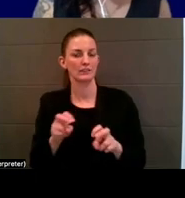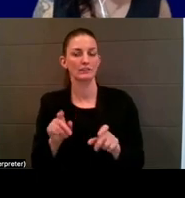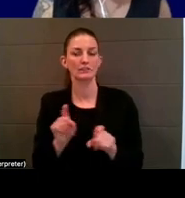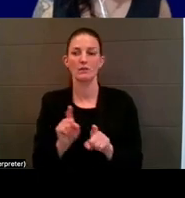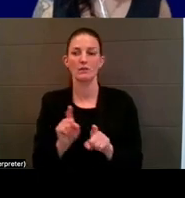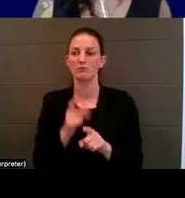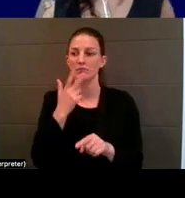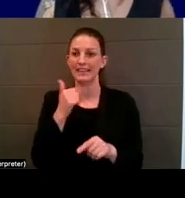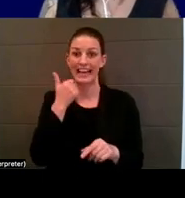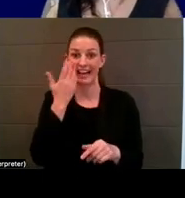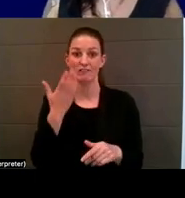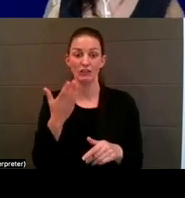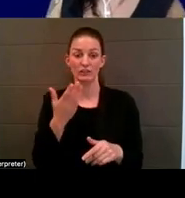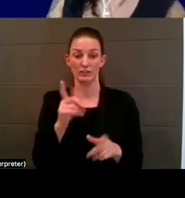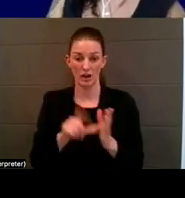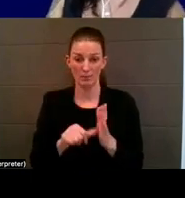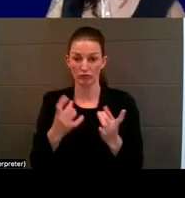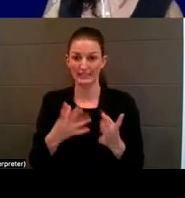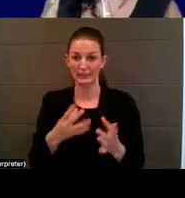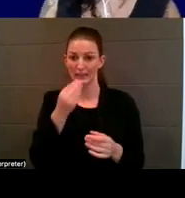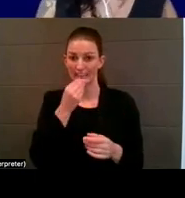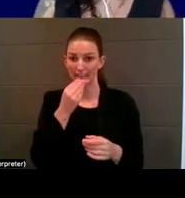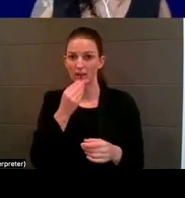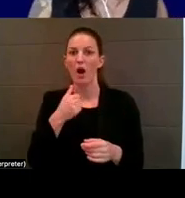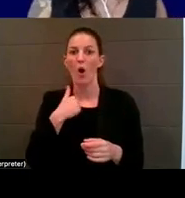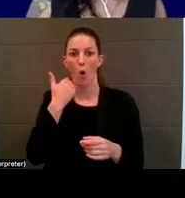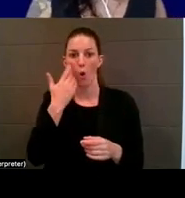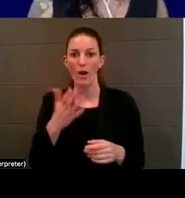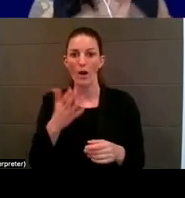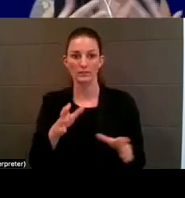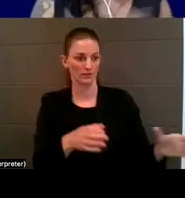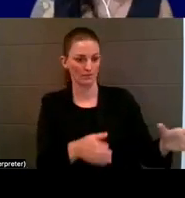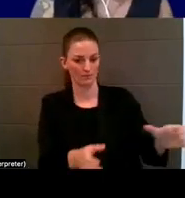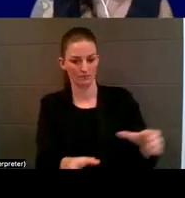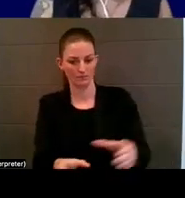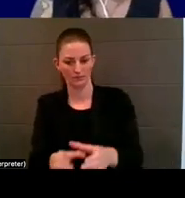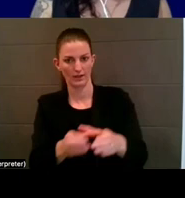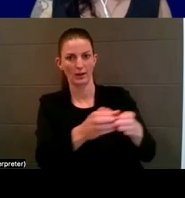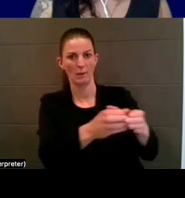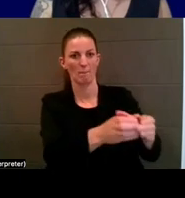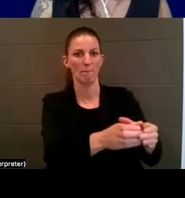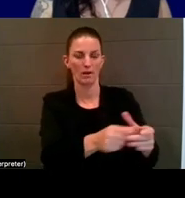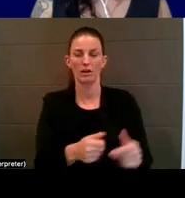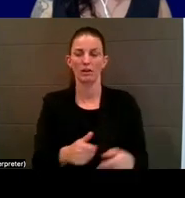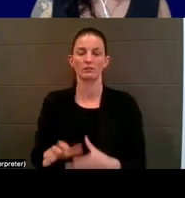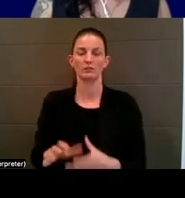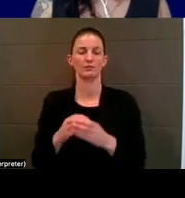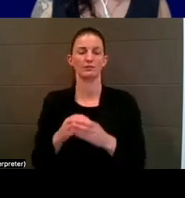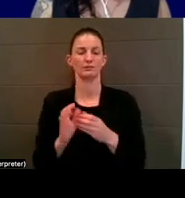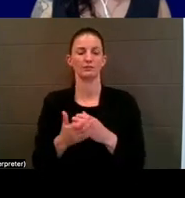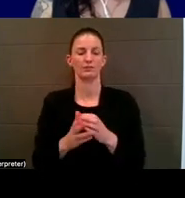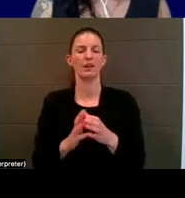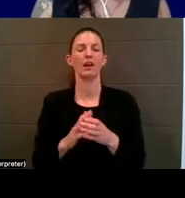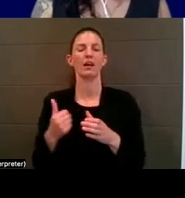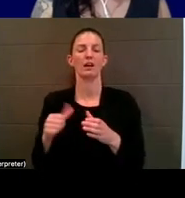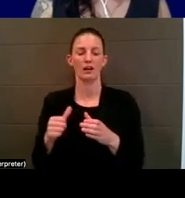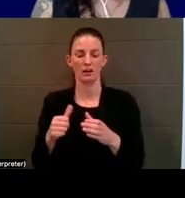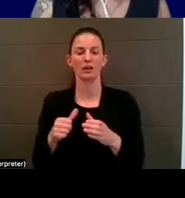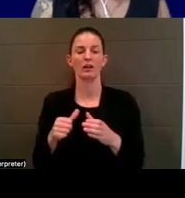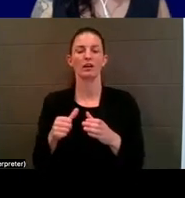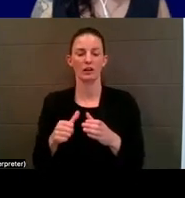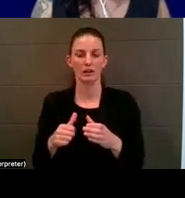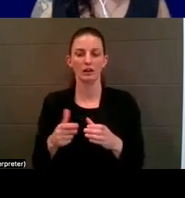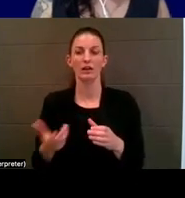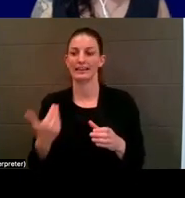your day or your routine. So talk to Claire throughout the experience. Tell her what you see. Try to interpret